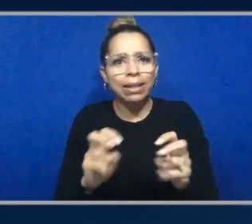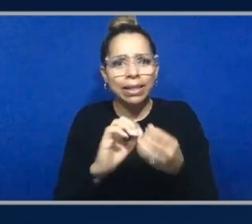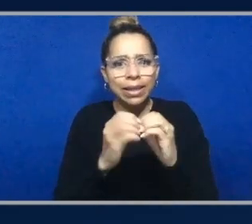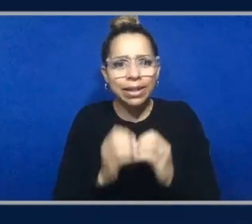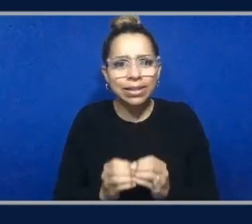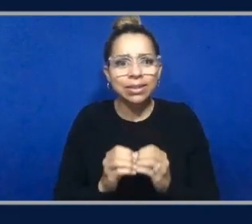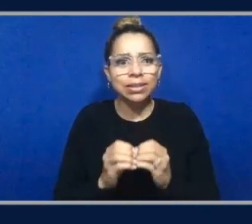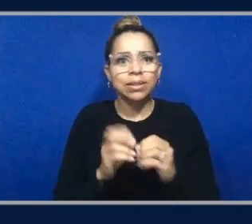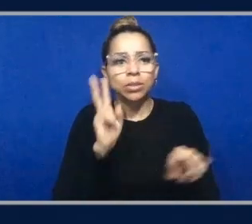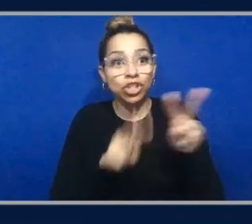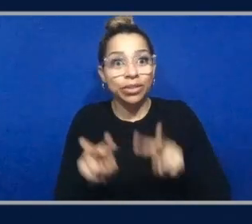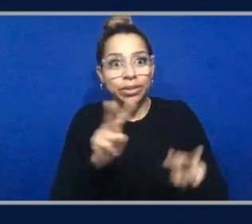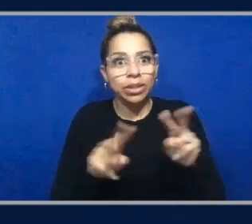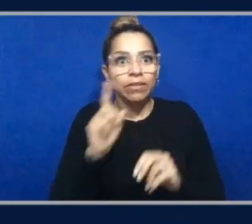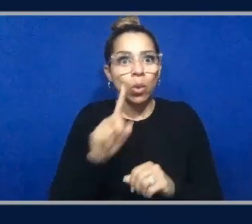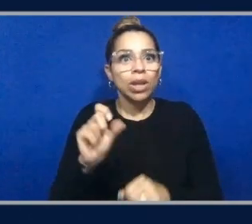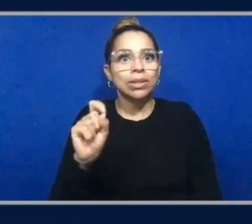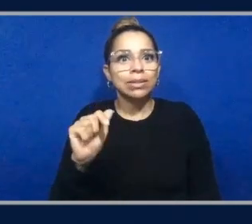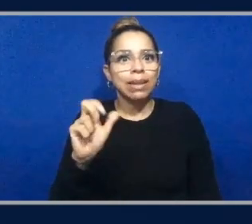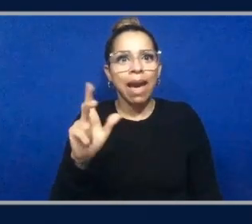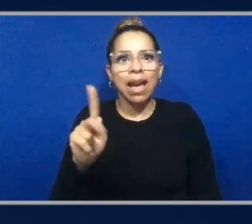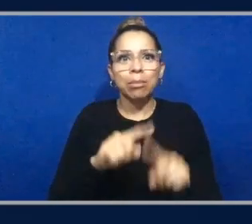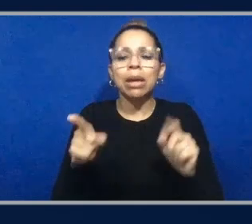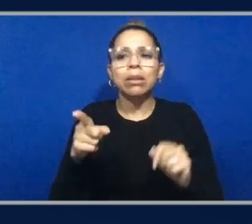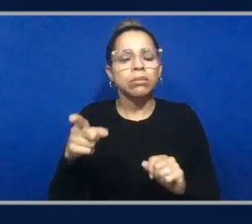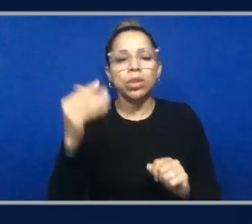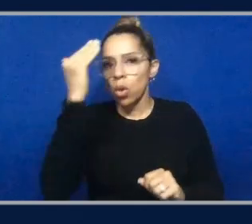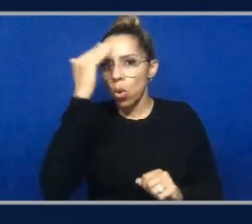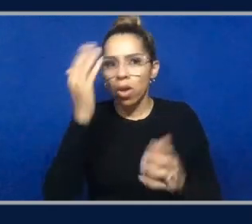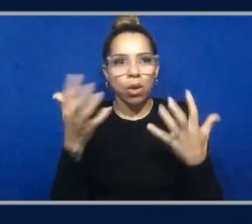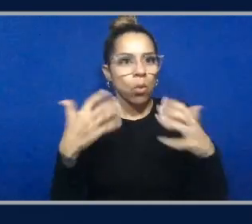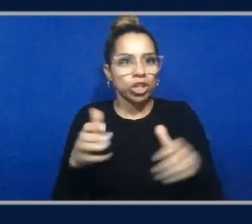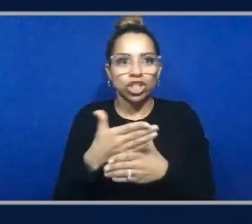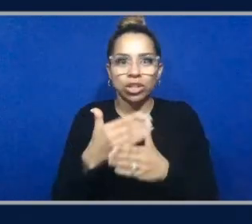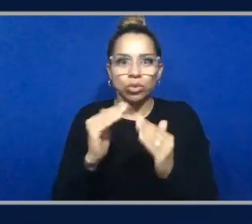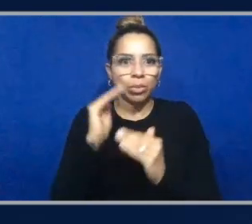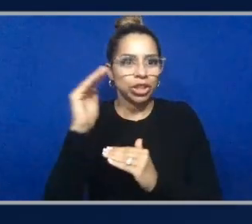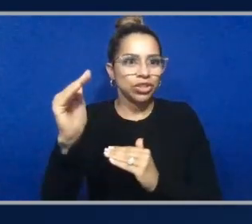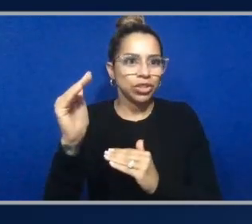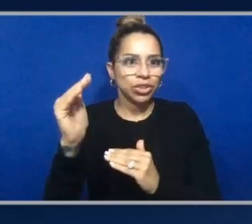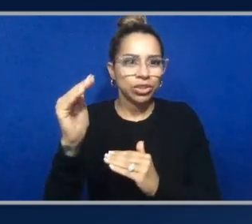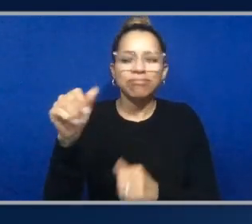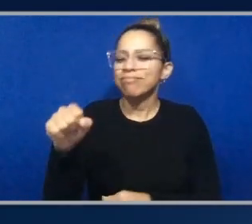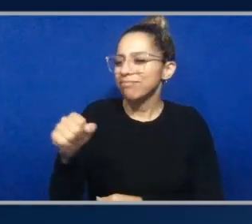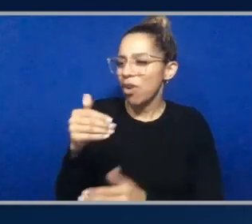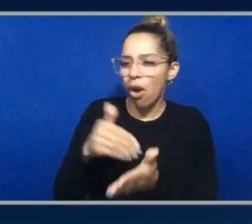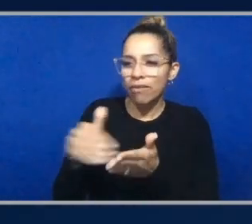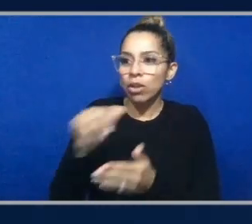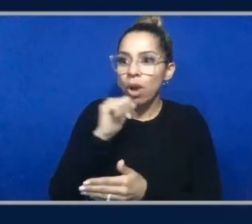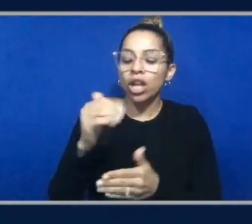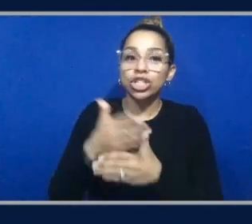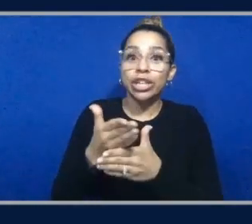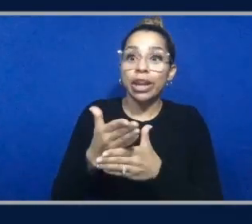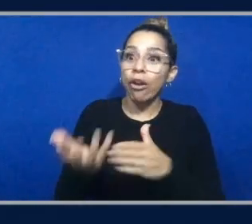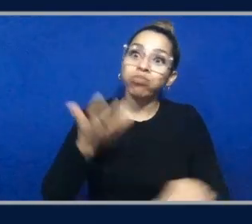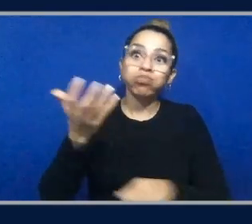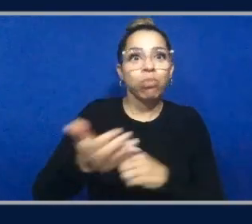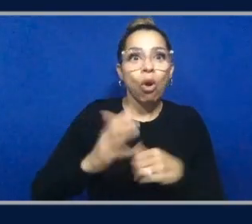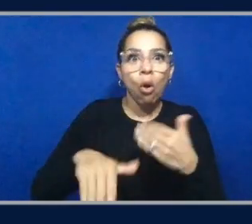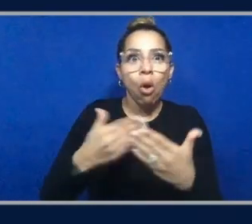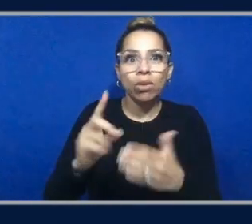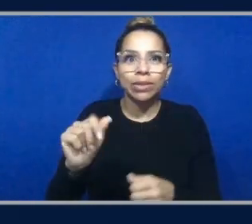hypersensitive to giving away too much. That's pretty awesome. Yeah, I mean, often you're not sharing all your data. You're sharing like a projection of it or whatever is